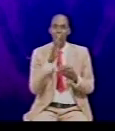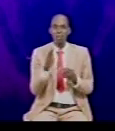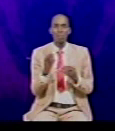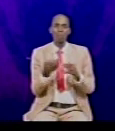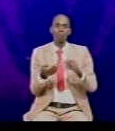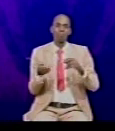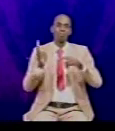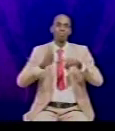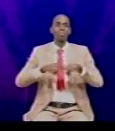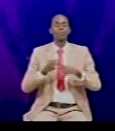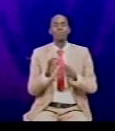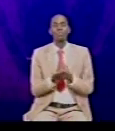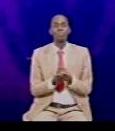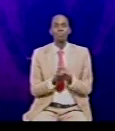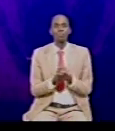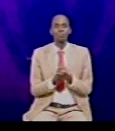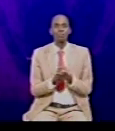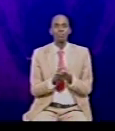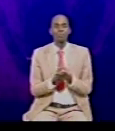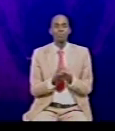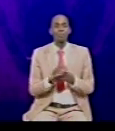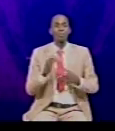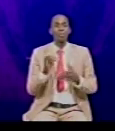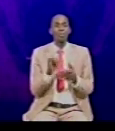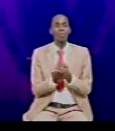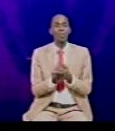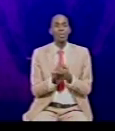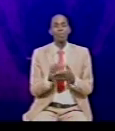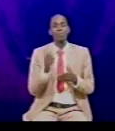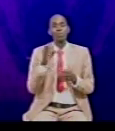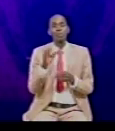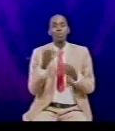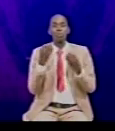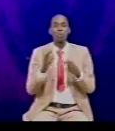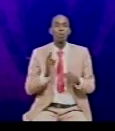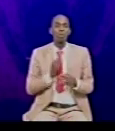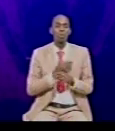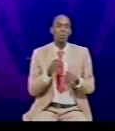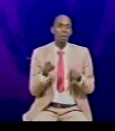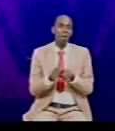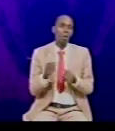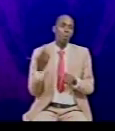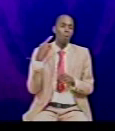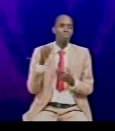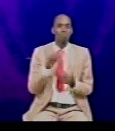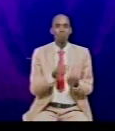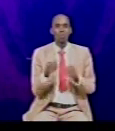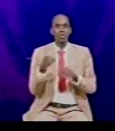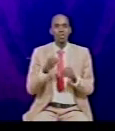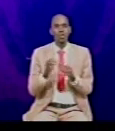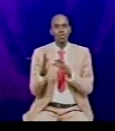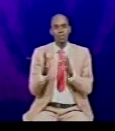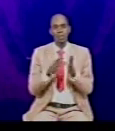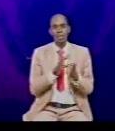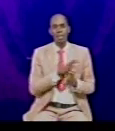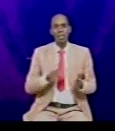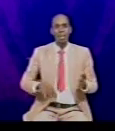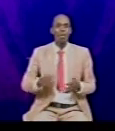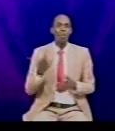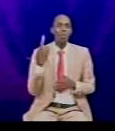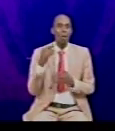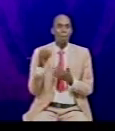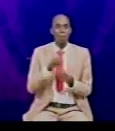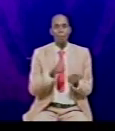therein? Know ye not that so many of us as were baptized into Jesus Christ were